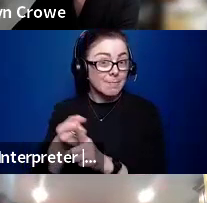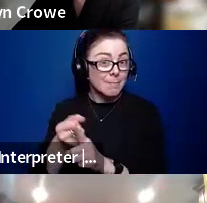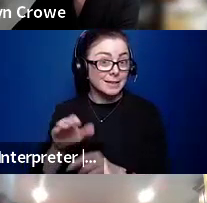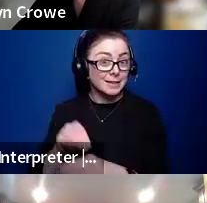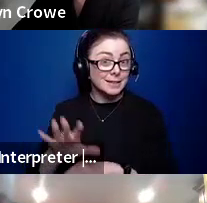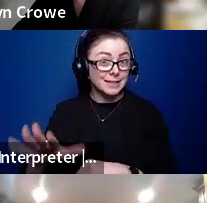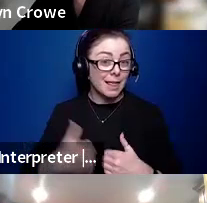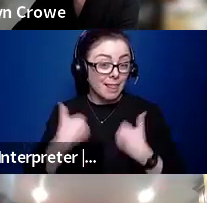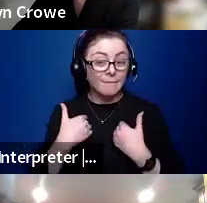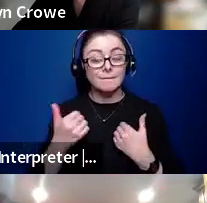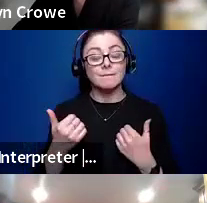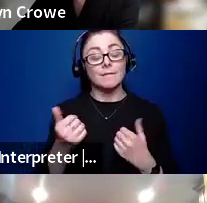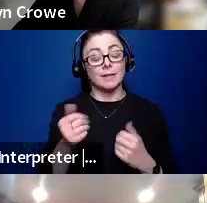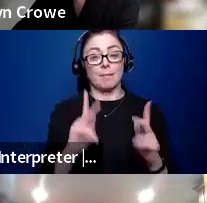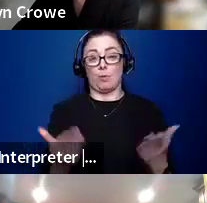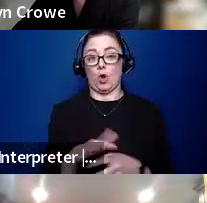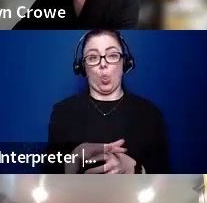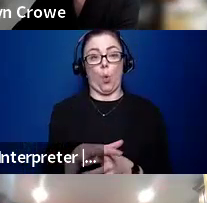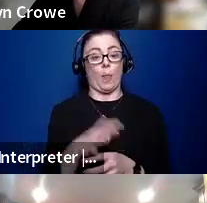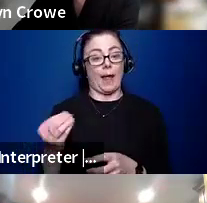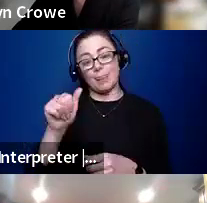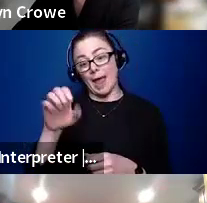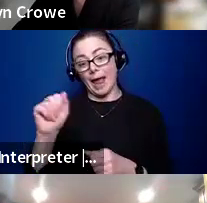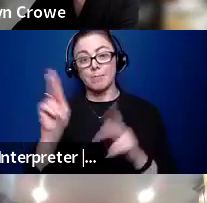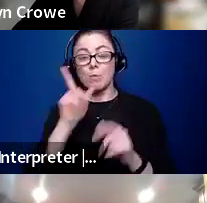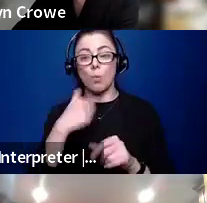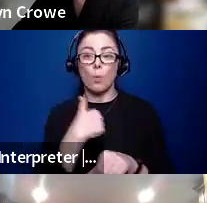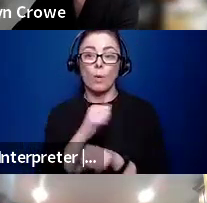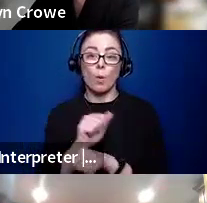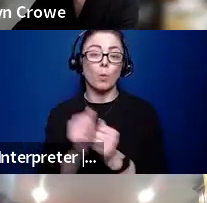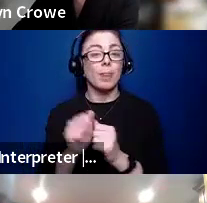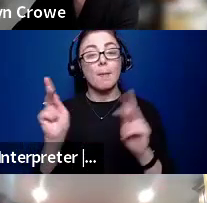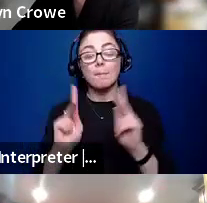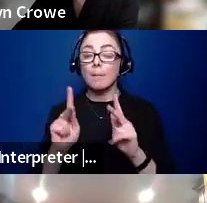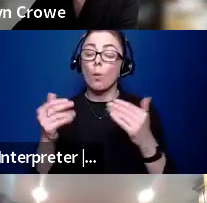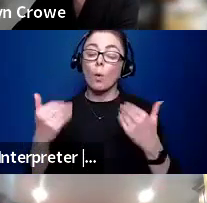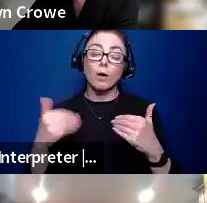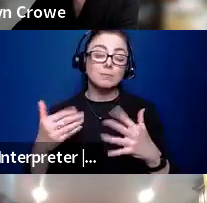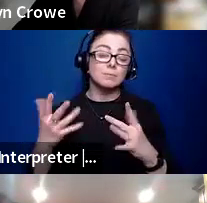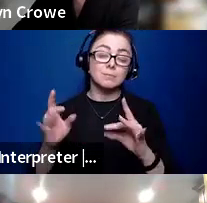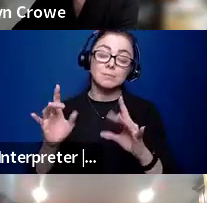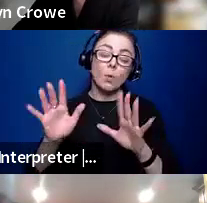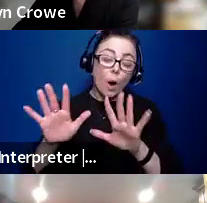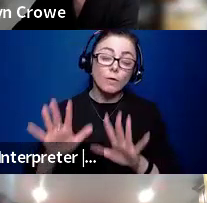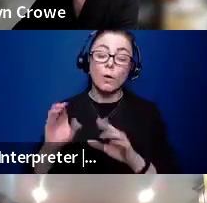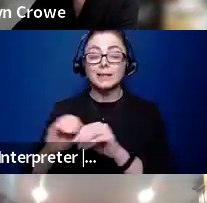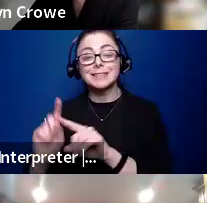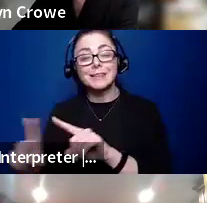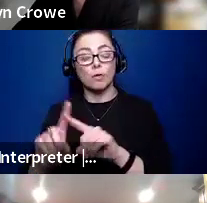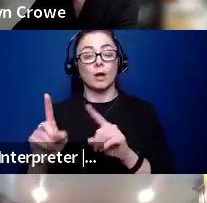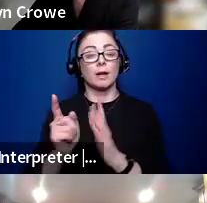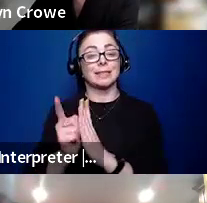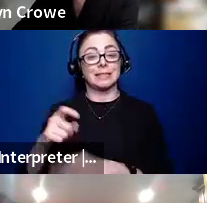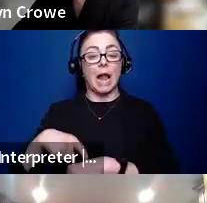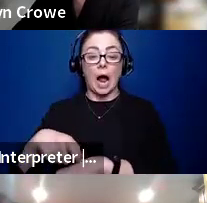and the AEA people that we worked with. You know, everybody was sort of a rock star at different times, but there were different times there were lots of obstacles.